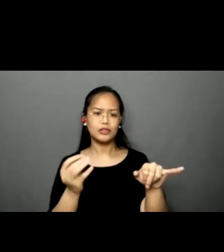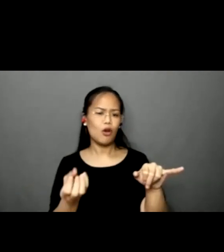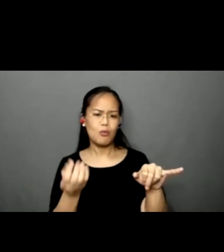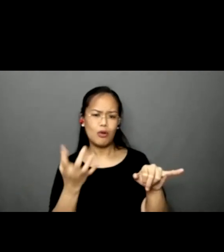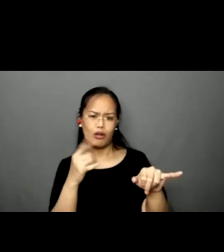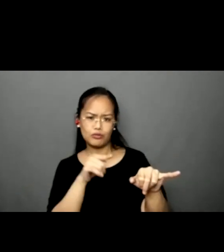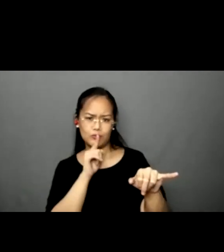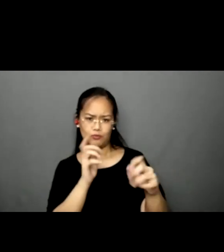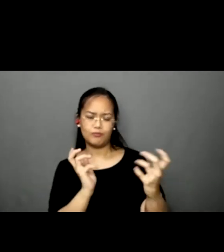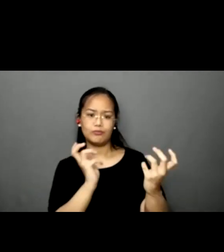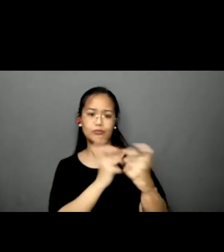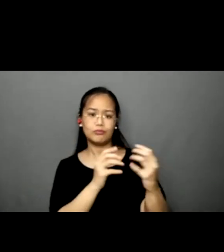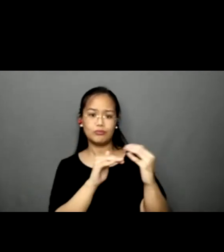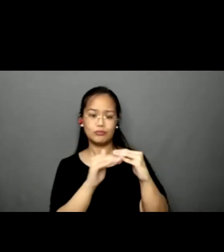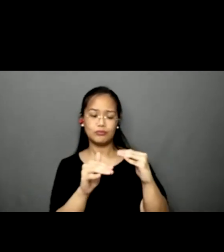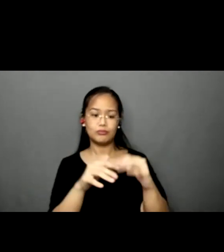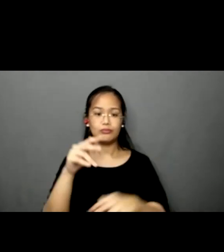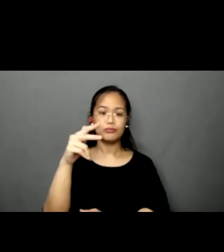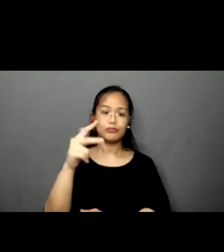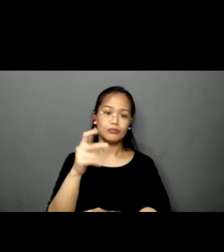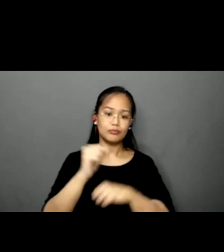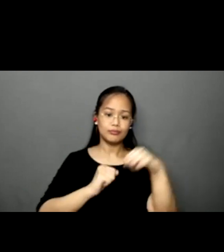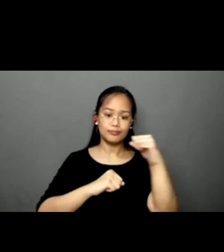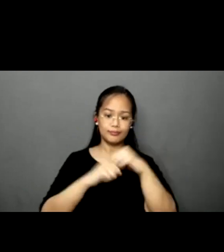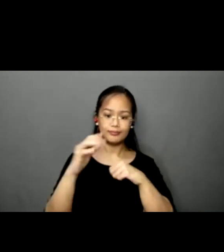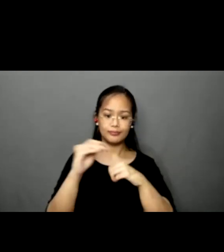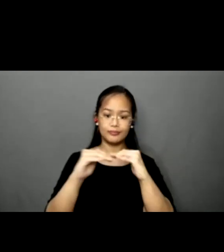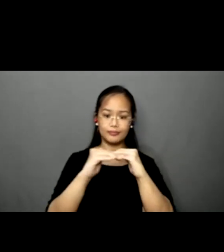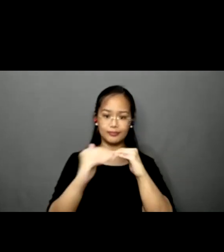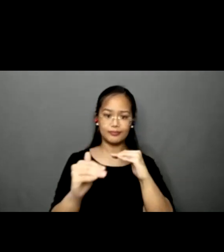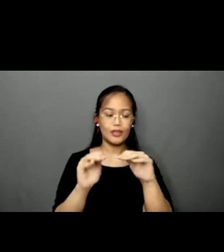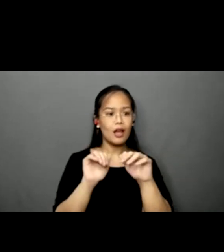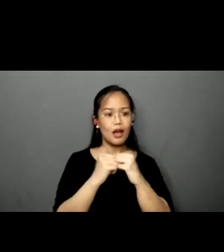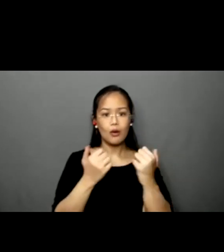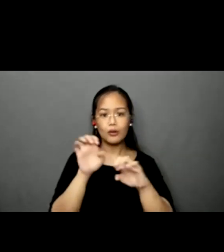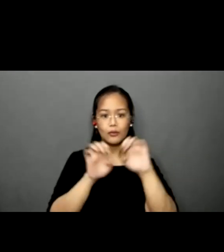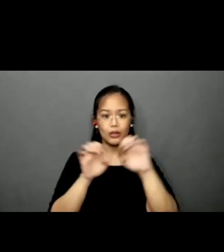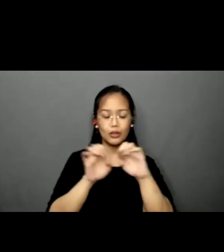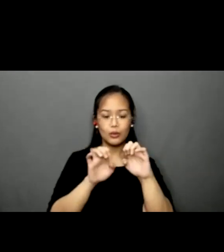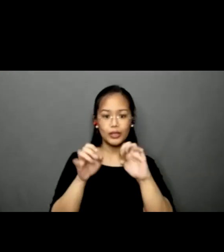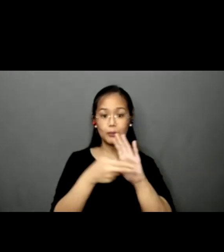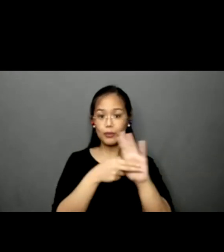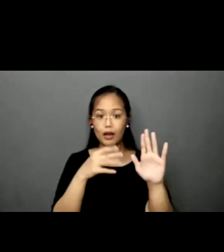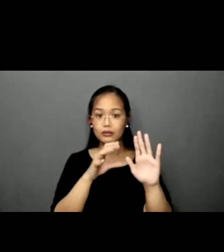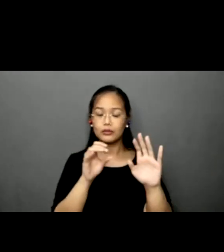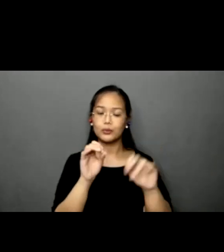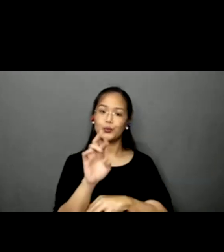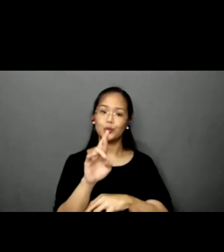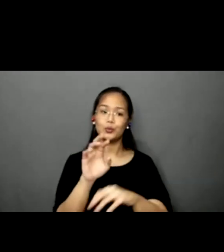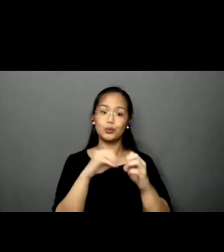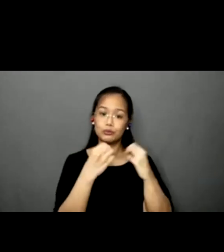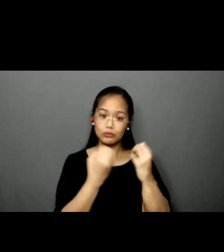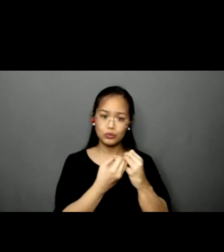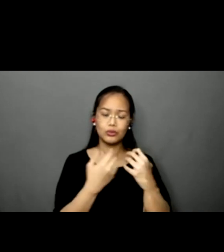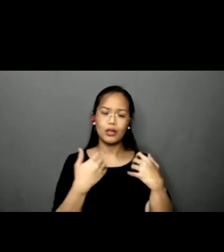3rd, structuring sustainability, a framework to evaluate a brand or organization. It redefines and refines